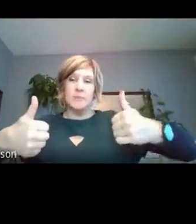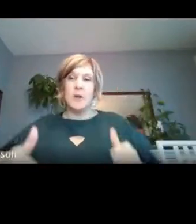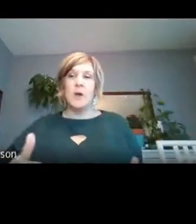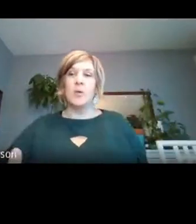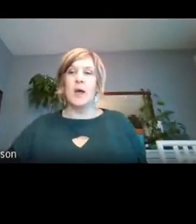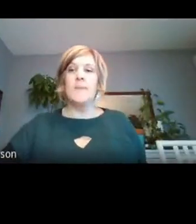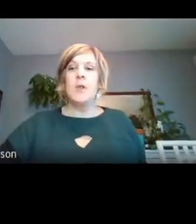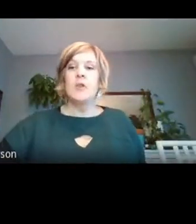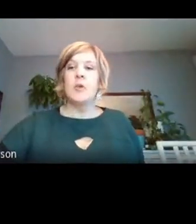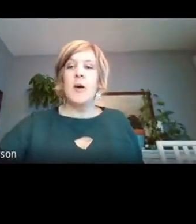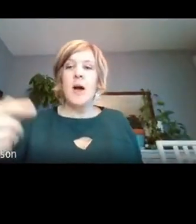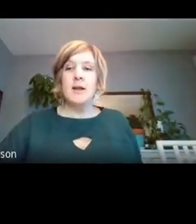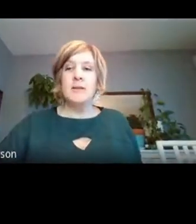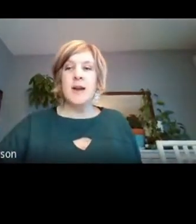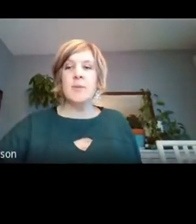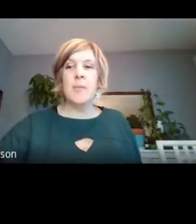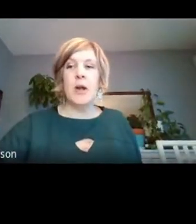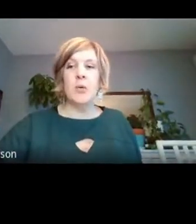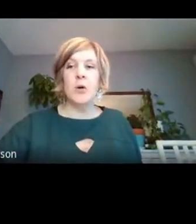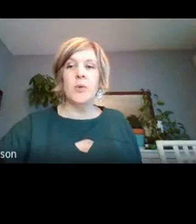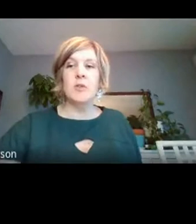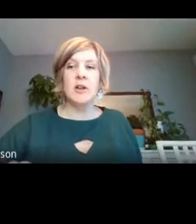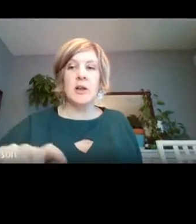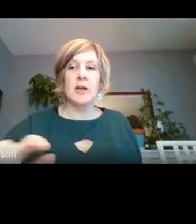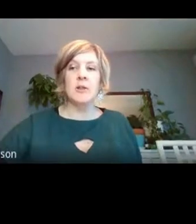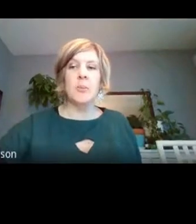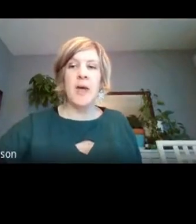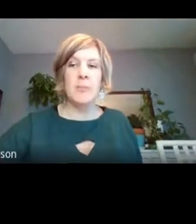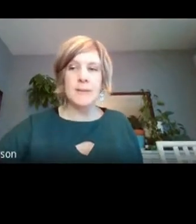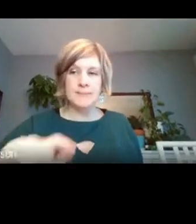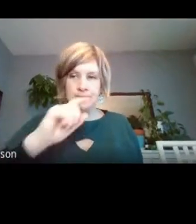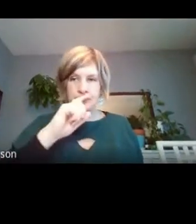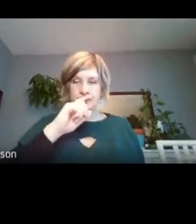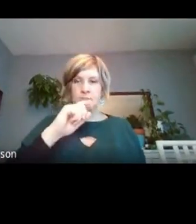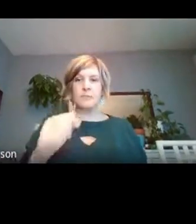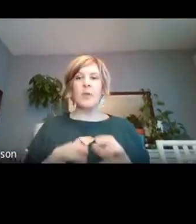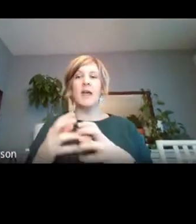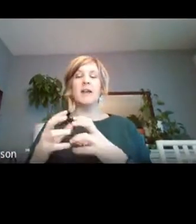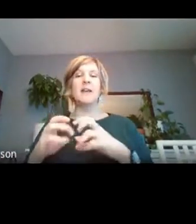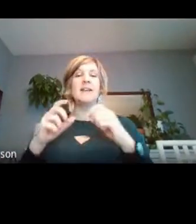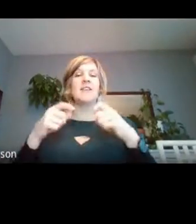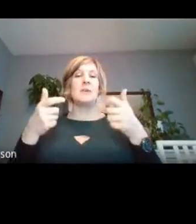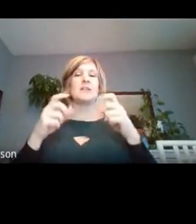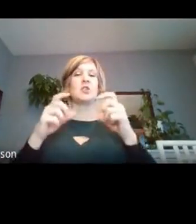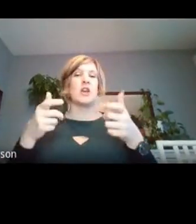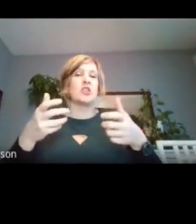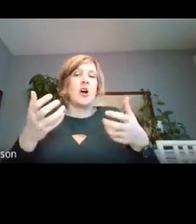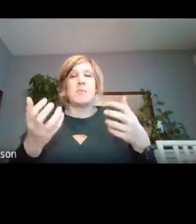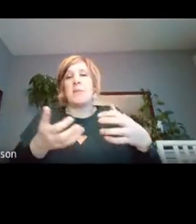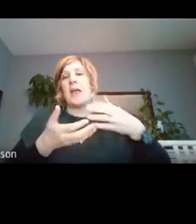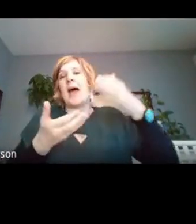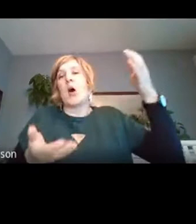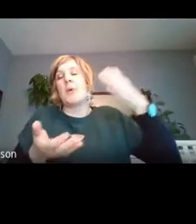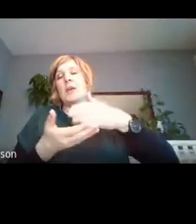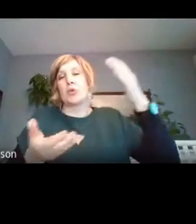attention okay so now i can set up some breakout rooms so i'm just going to hit the little pen button and it's going to give me a suggestion